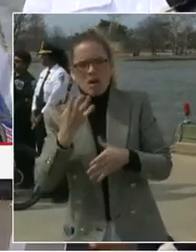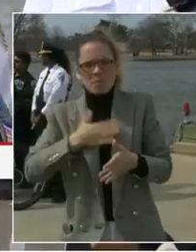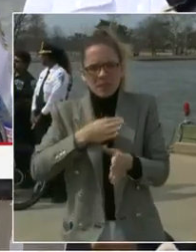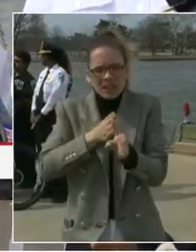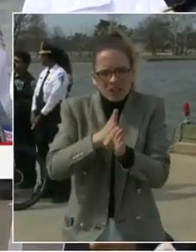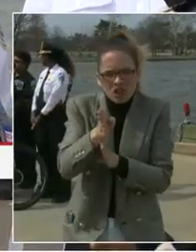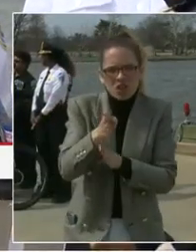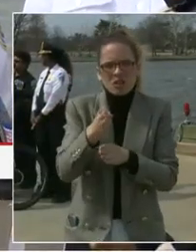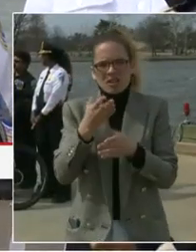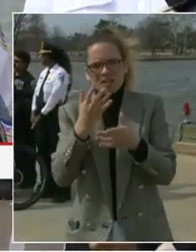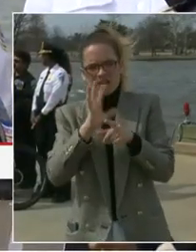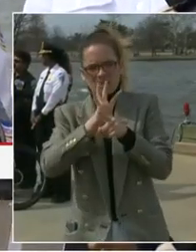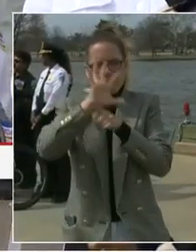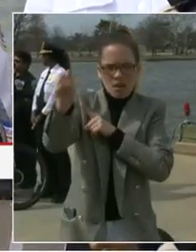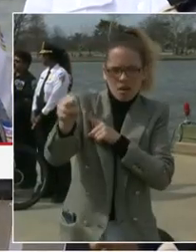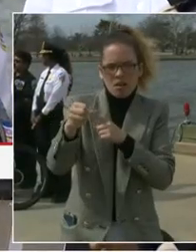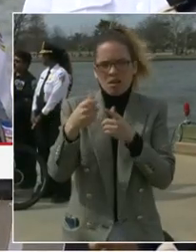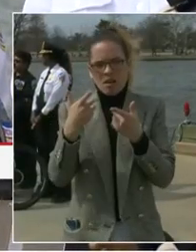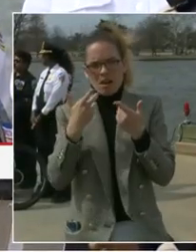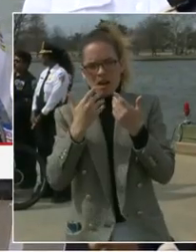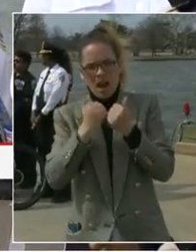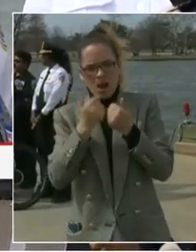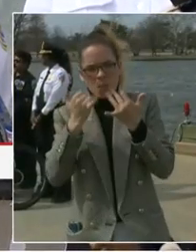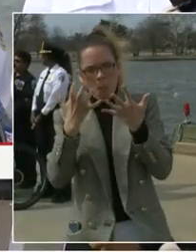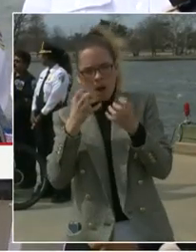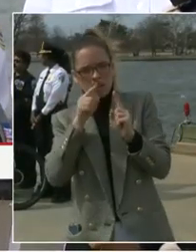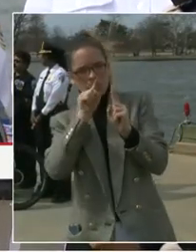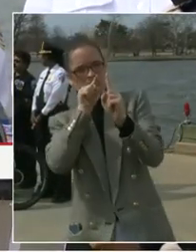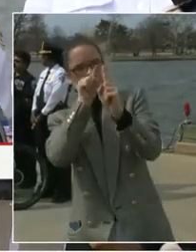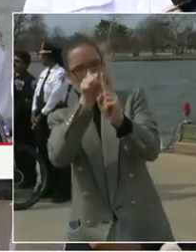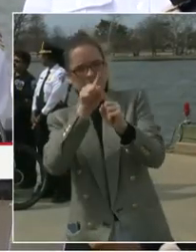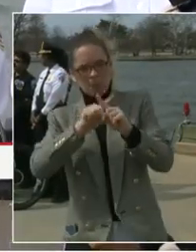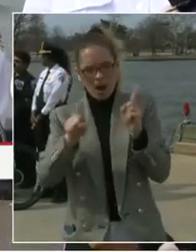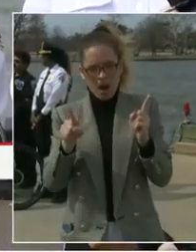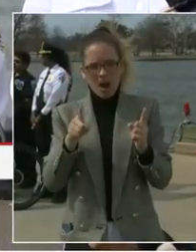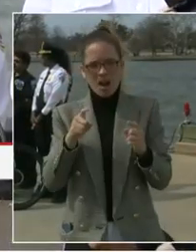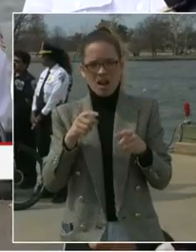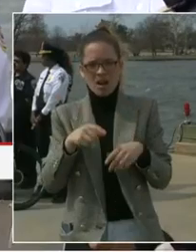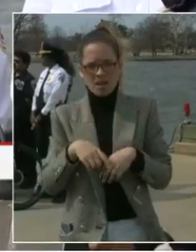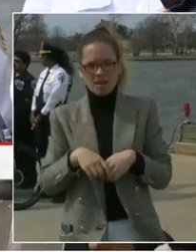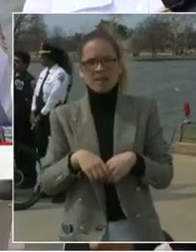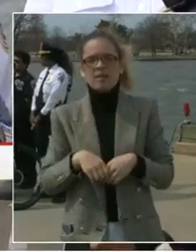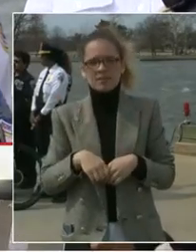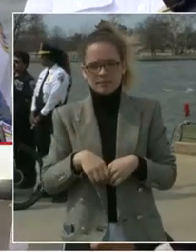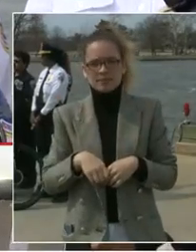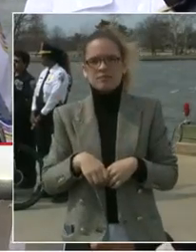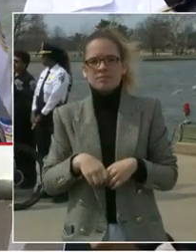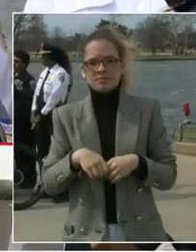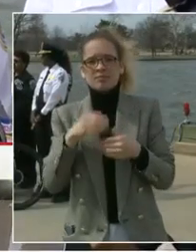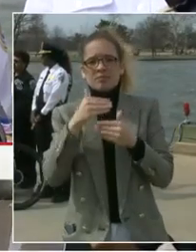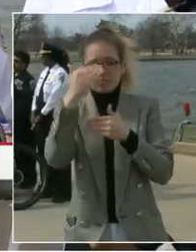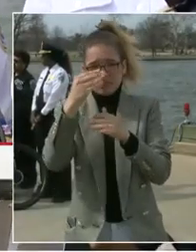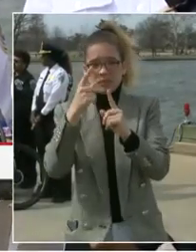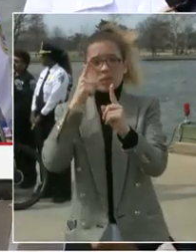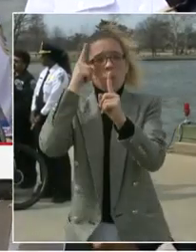in a direction I dreamed. The next big milestone in my career came when I was promoted to lieutenant in 2007 and came into the